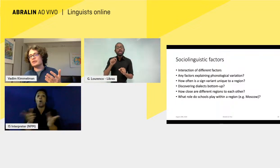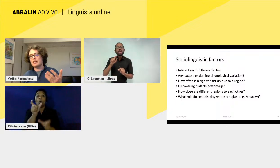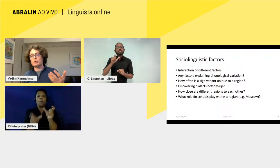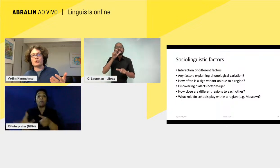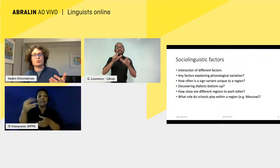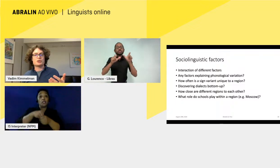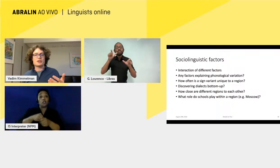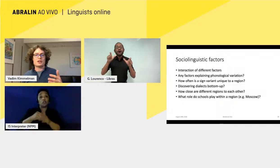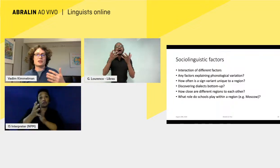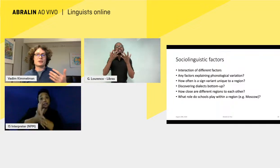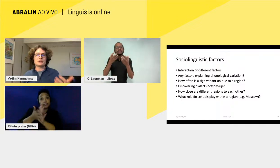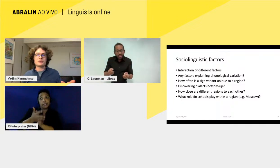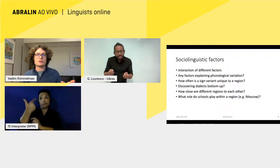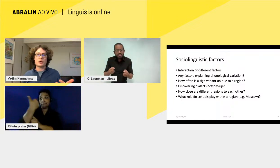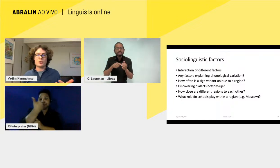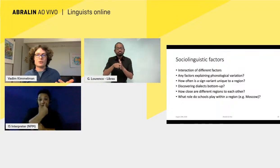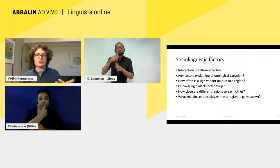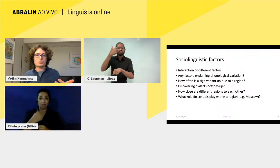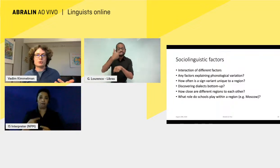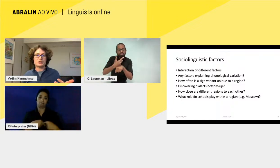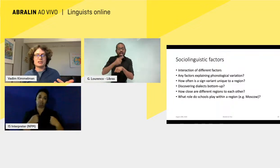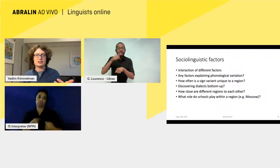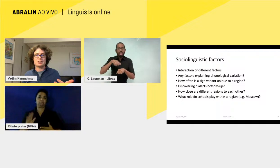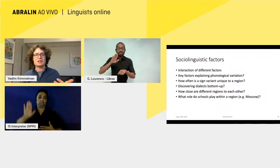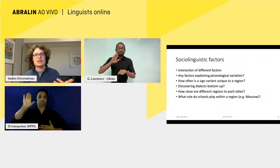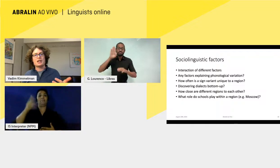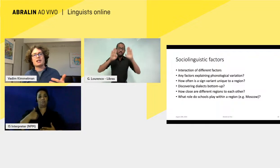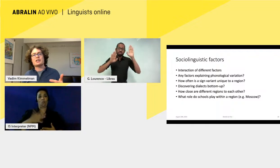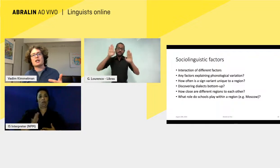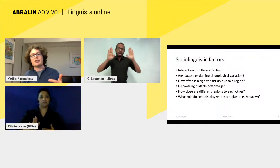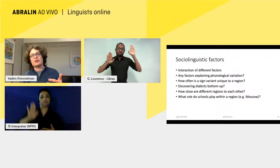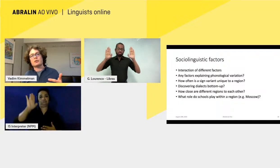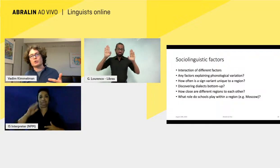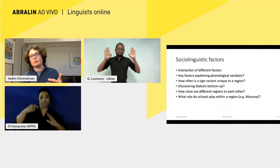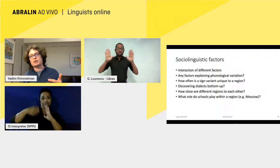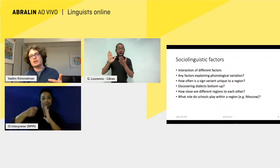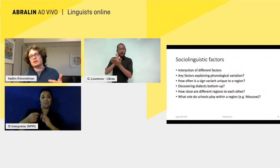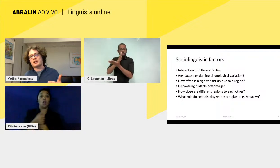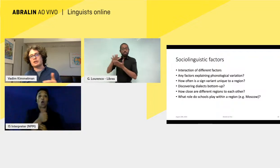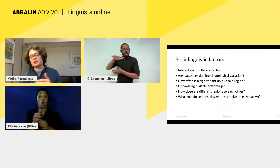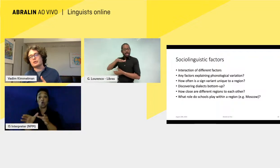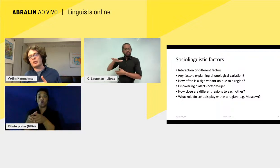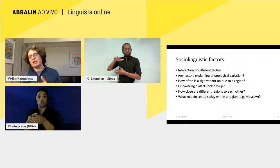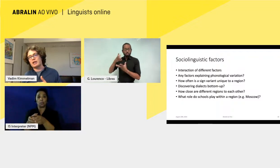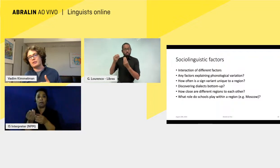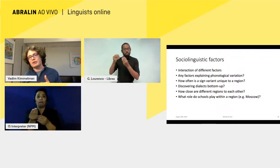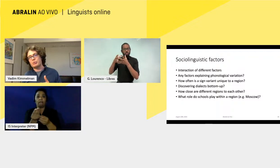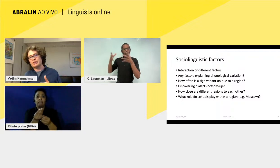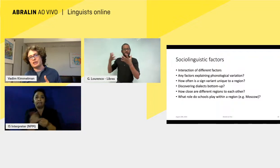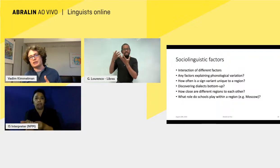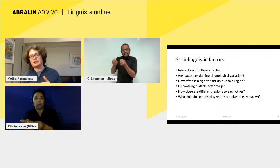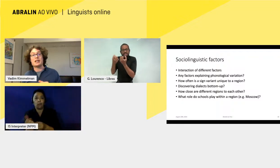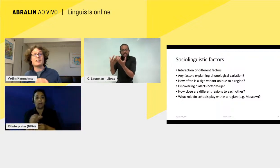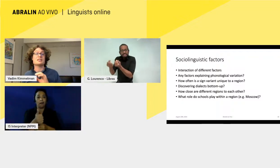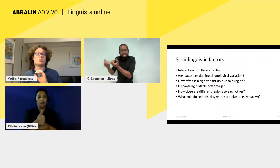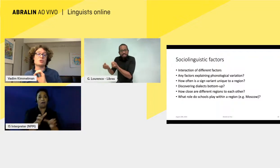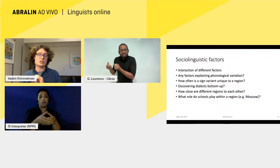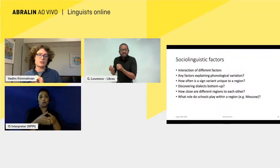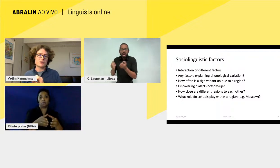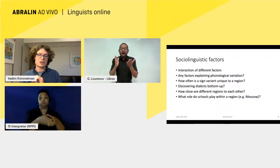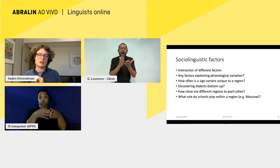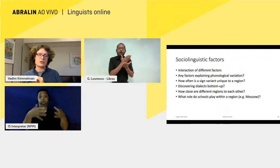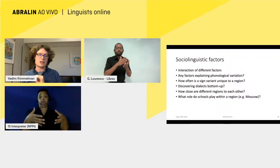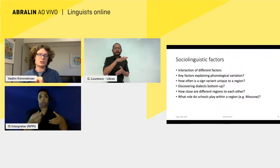we have some groups that are extremely overrepresented and other groups that are extremely underrepresented. And